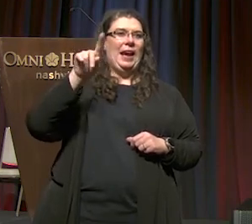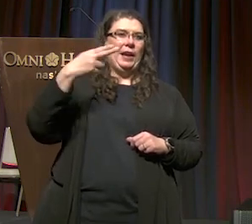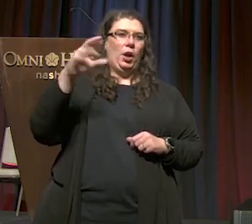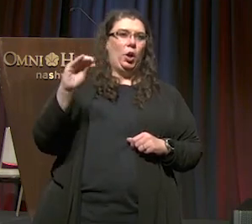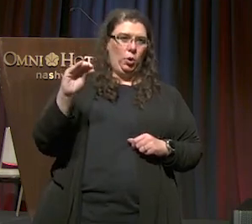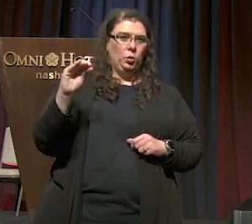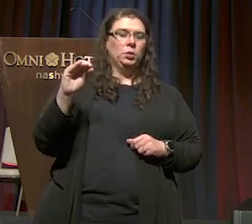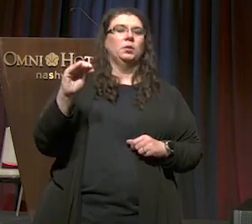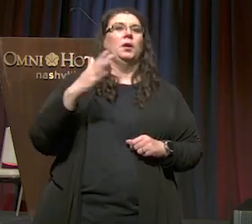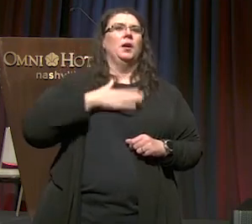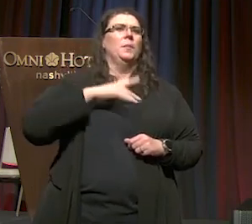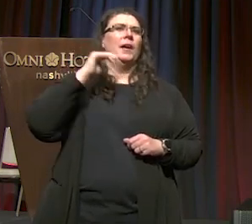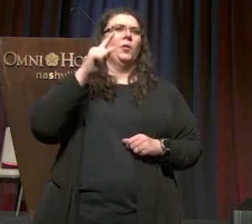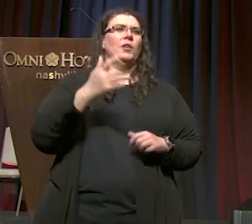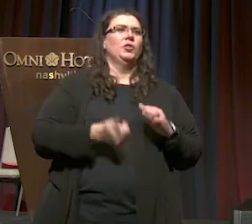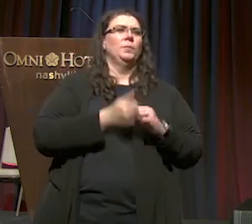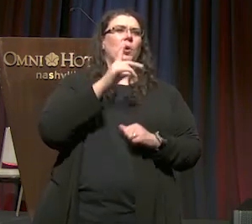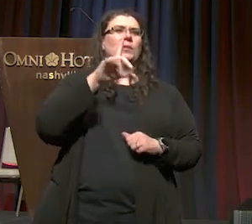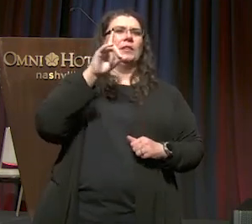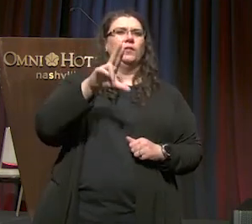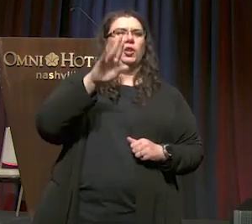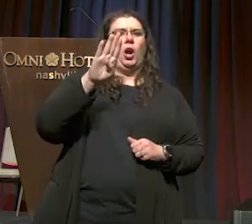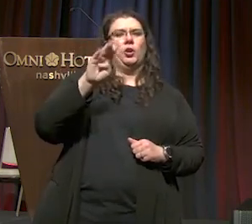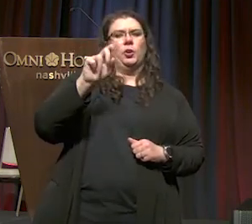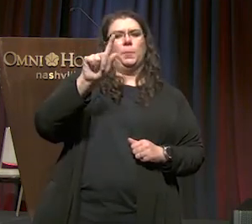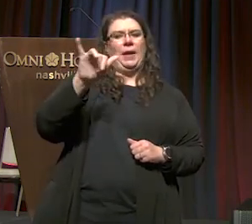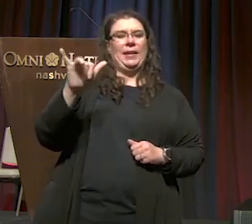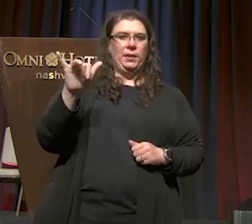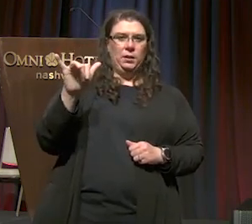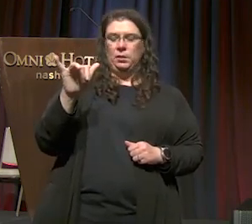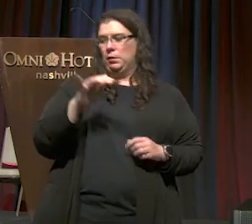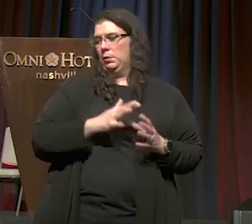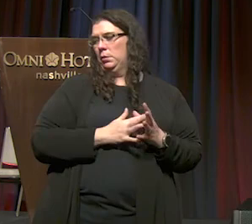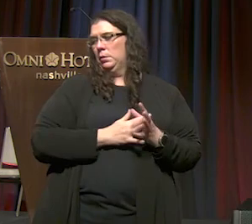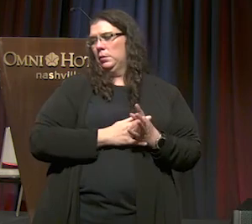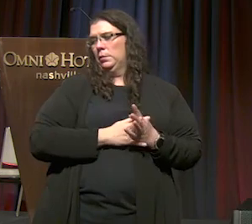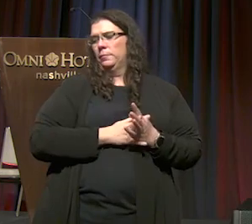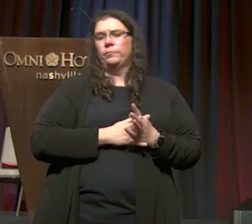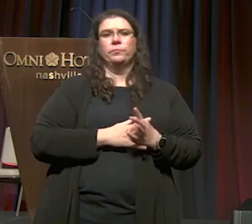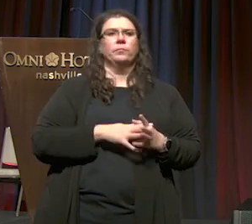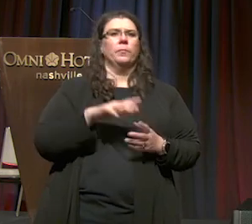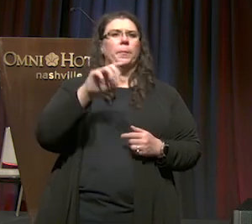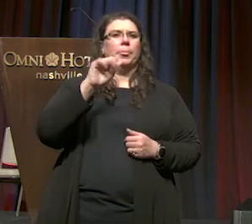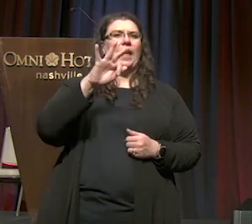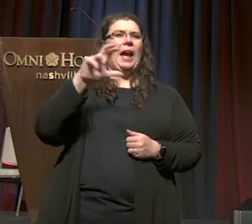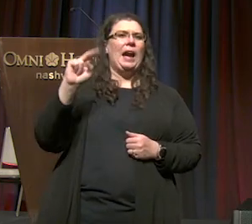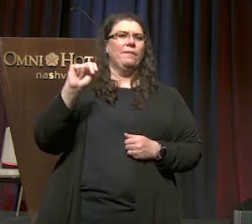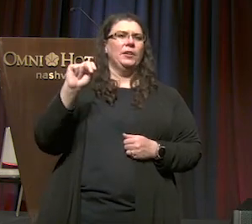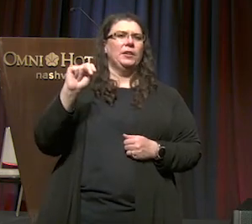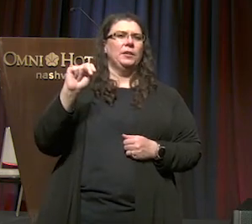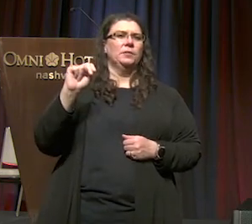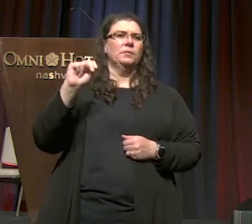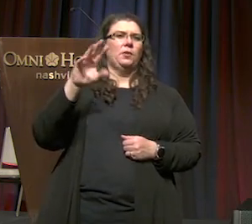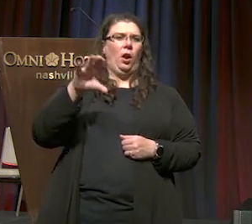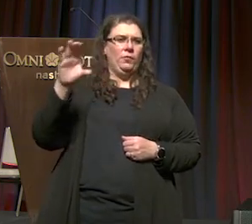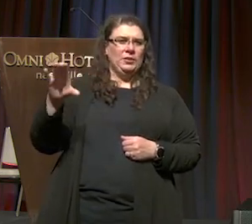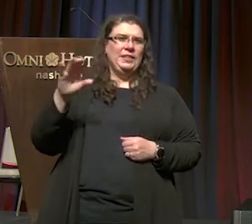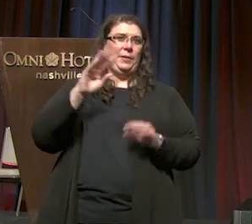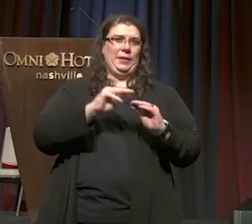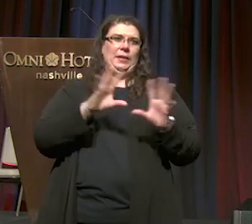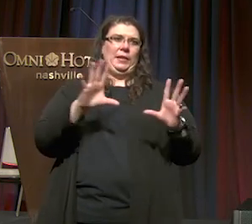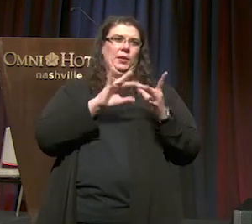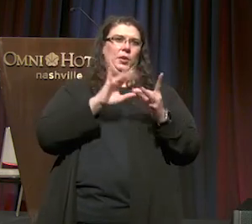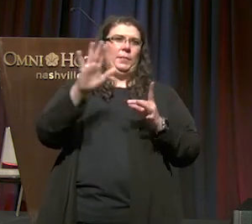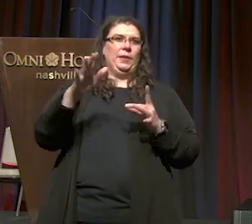my question is mostly for Dr. Betty. The African conferences have been clear about